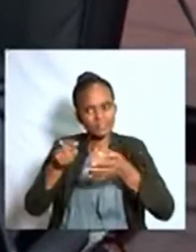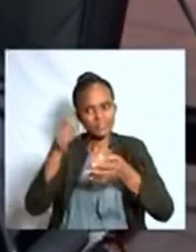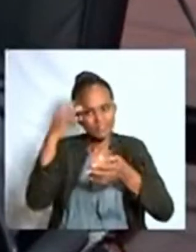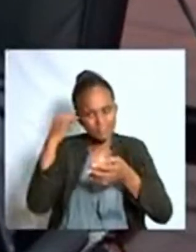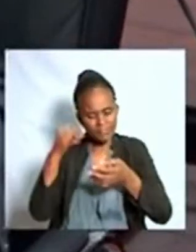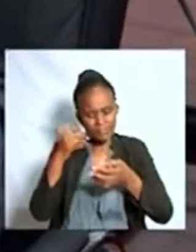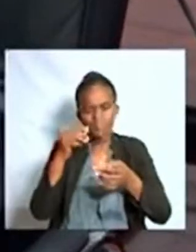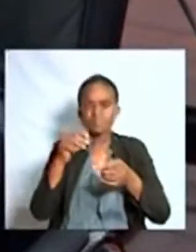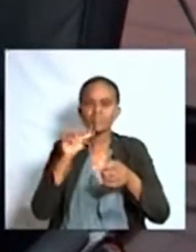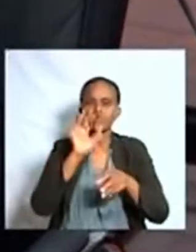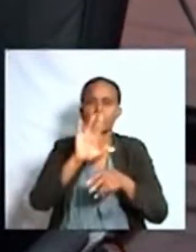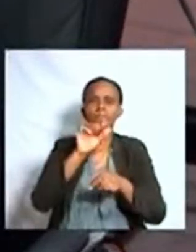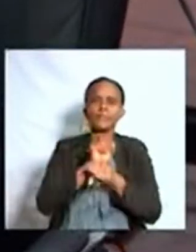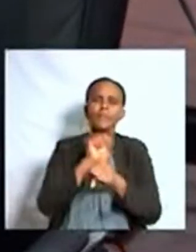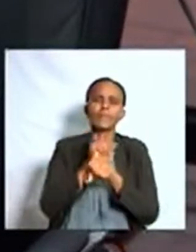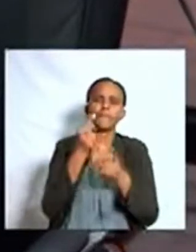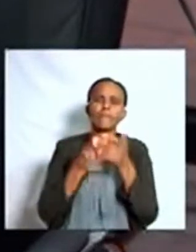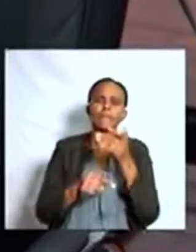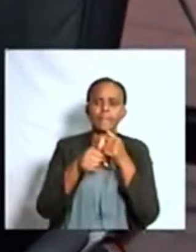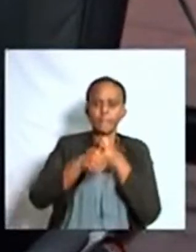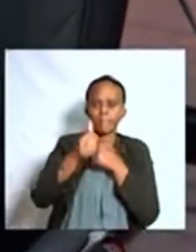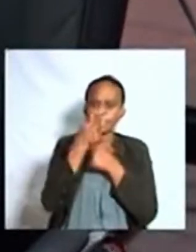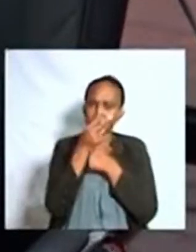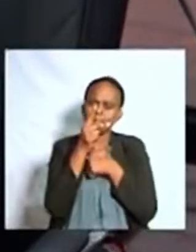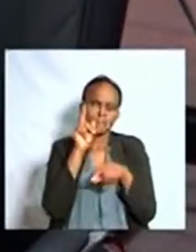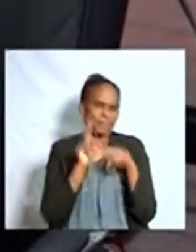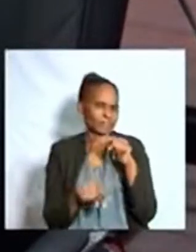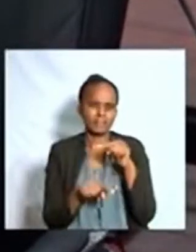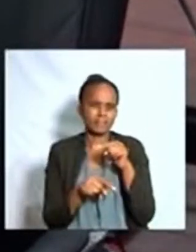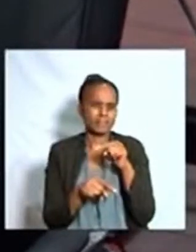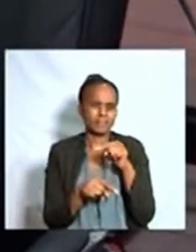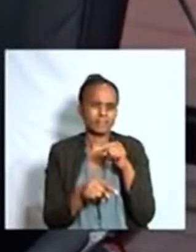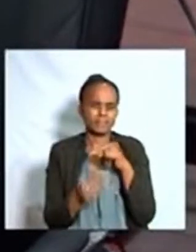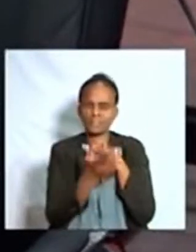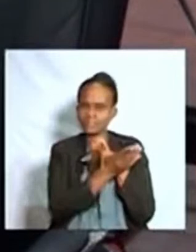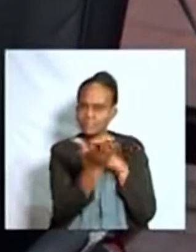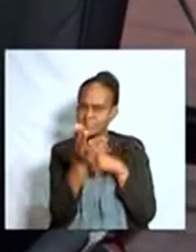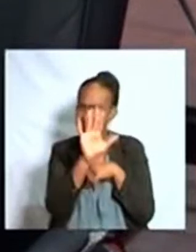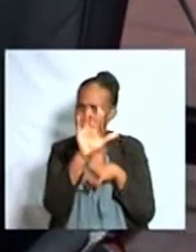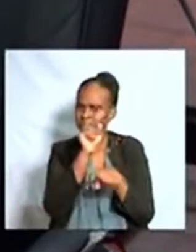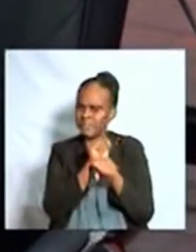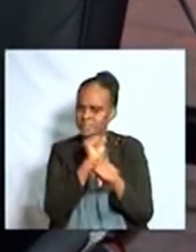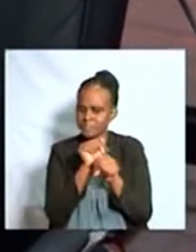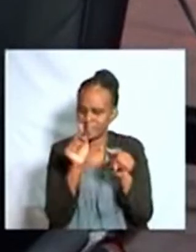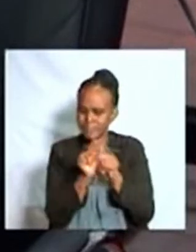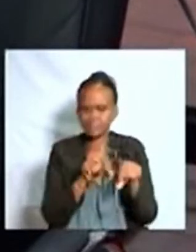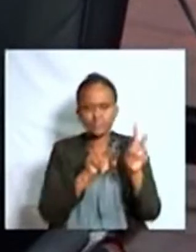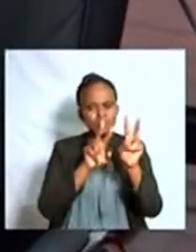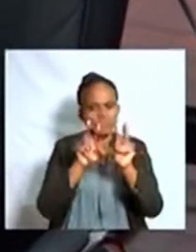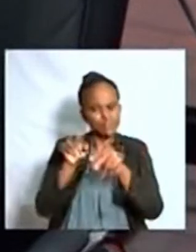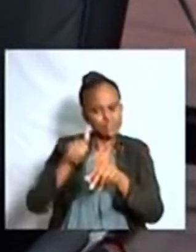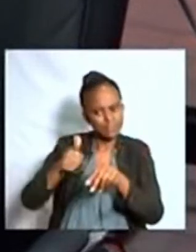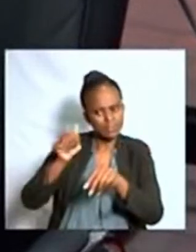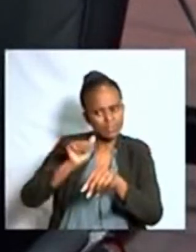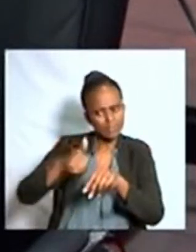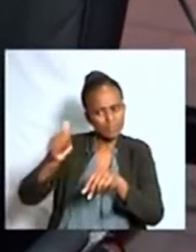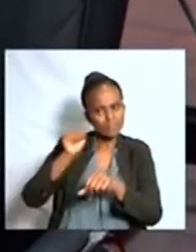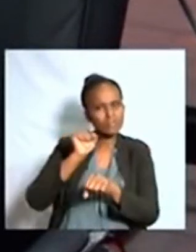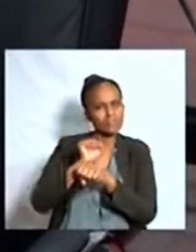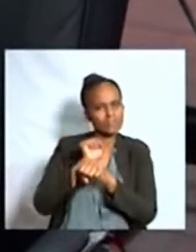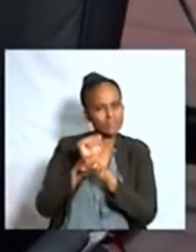do on daily basis that they cannot see that one of their duties is to observe that their workers